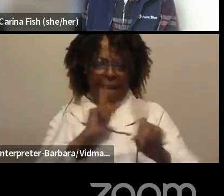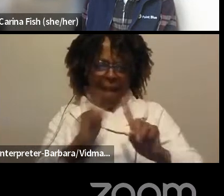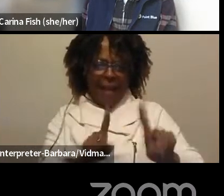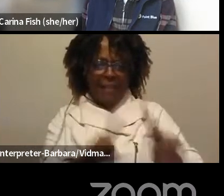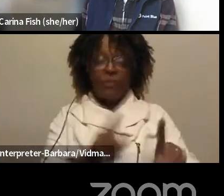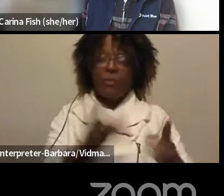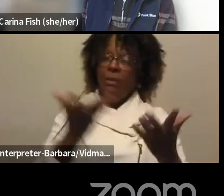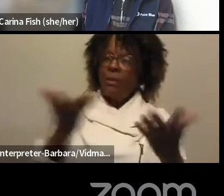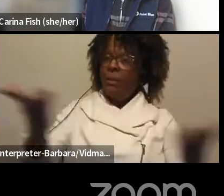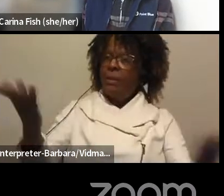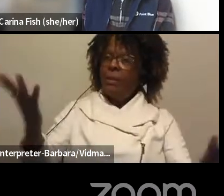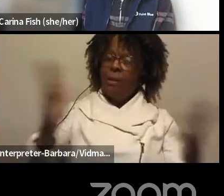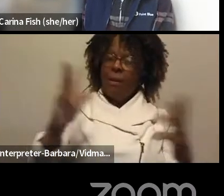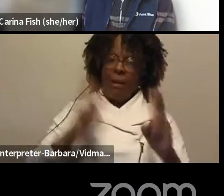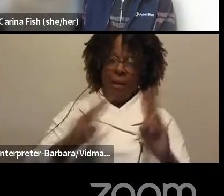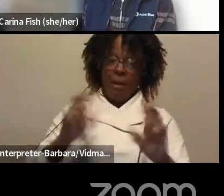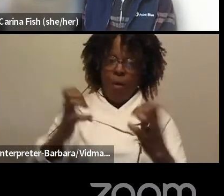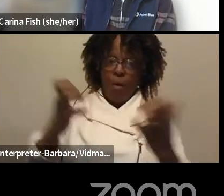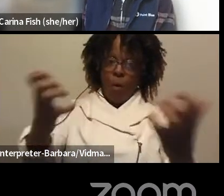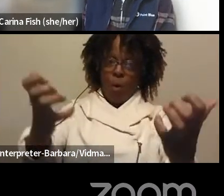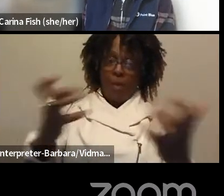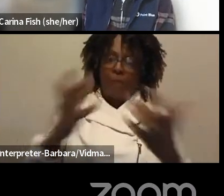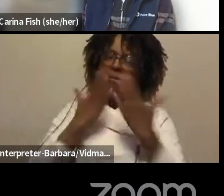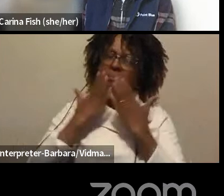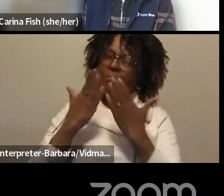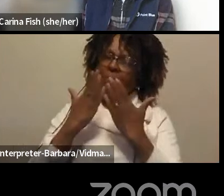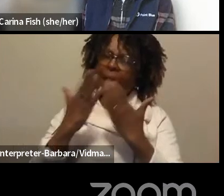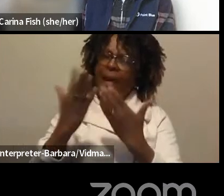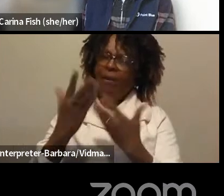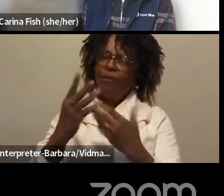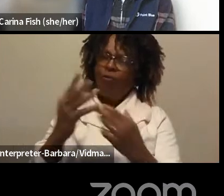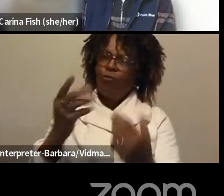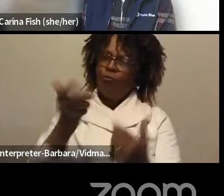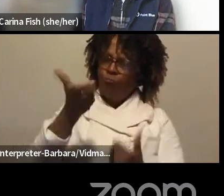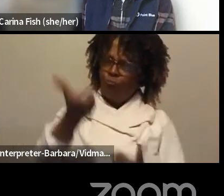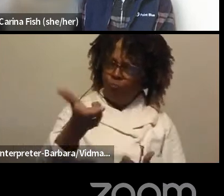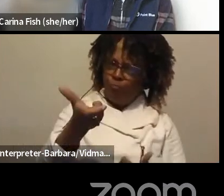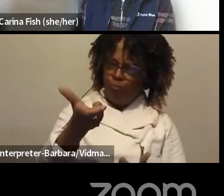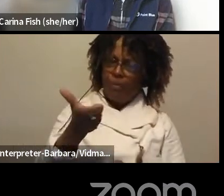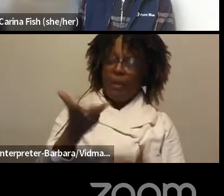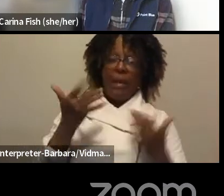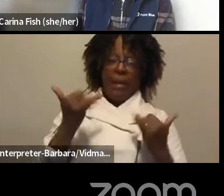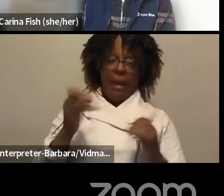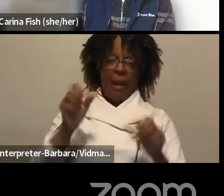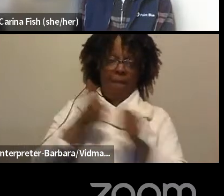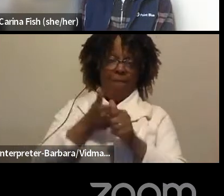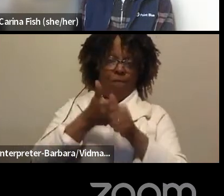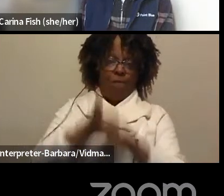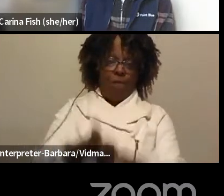today. If you want to follow the 4 panelists, you can follow them on their social media